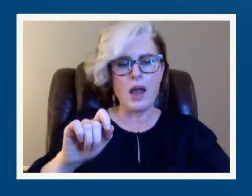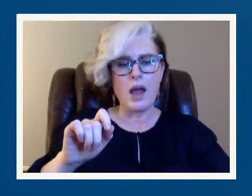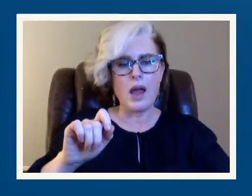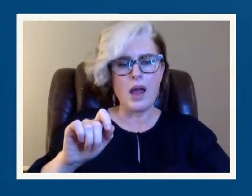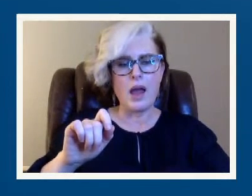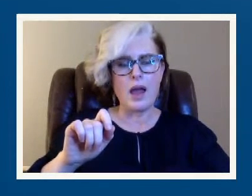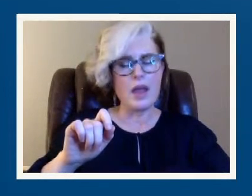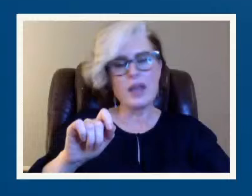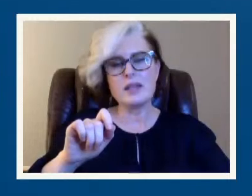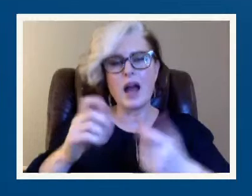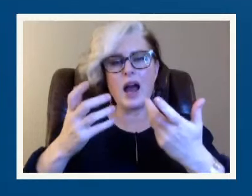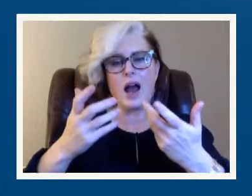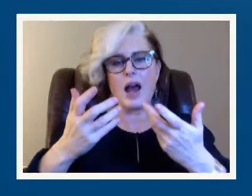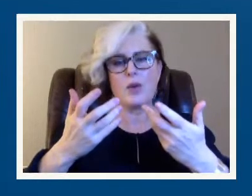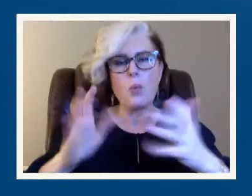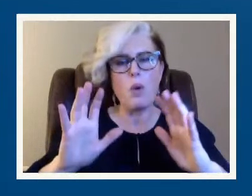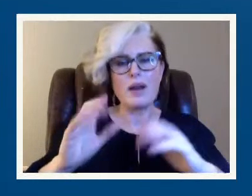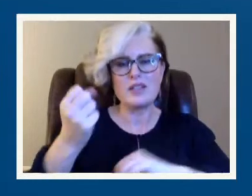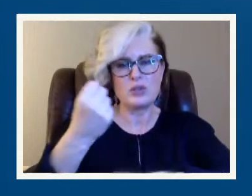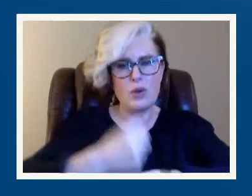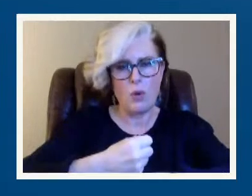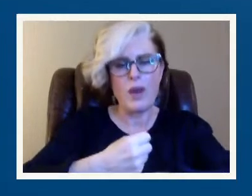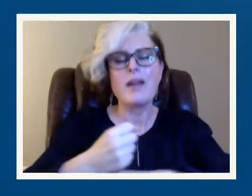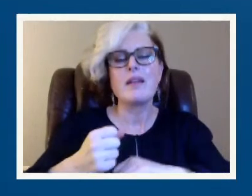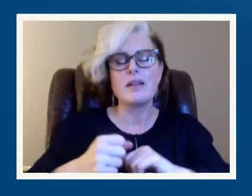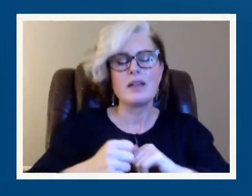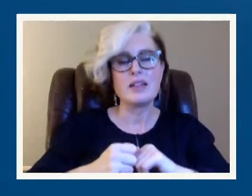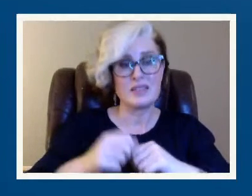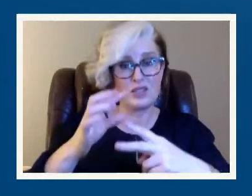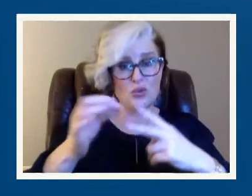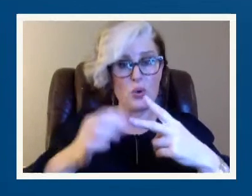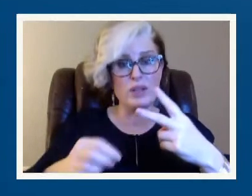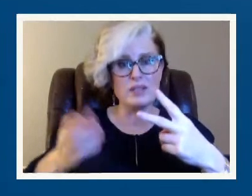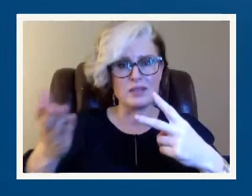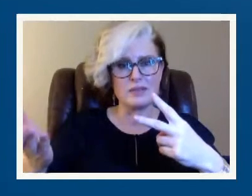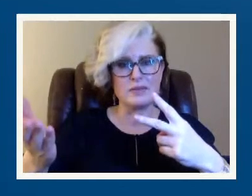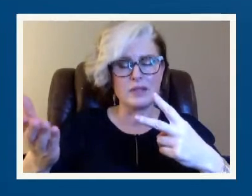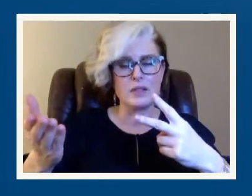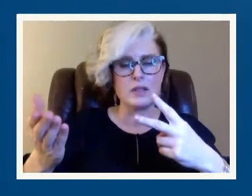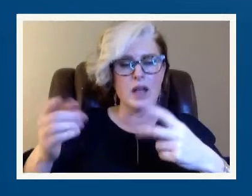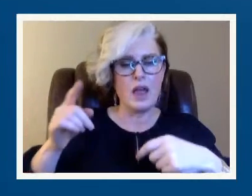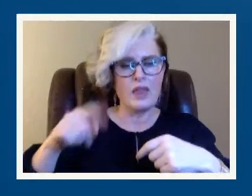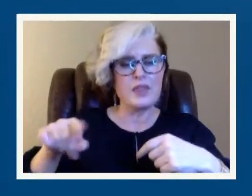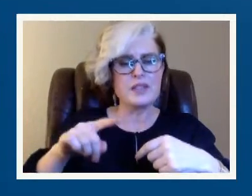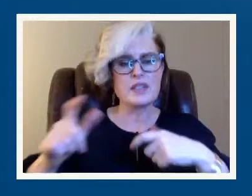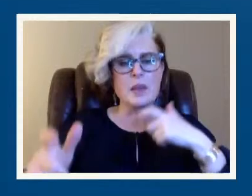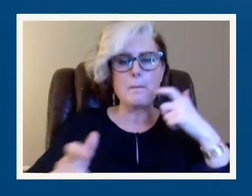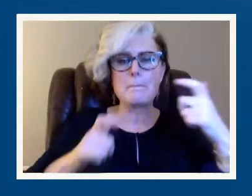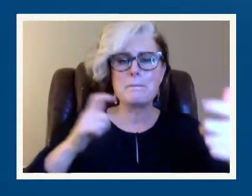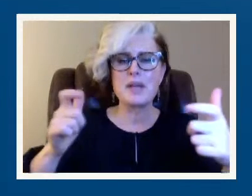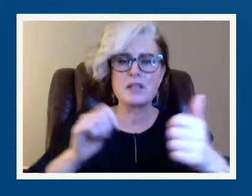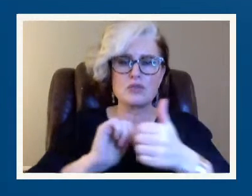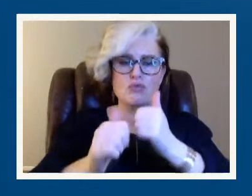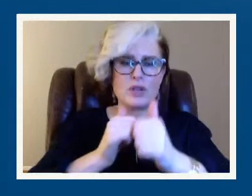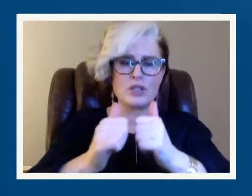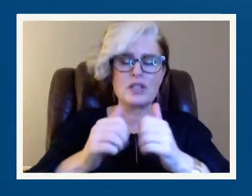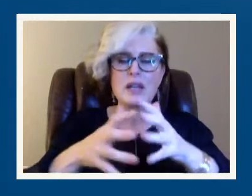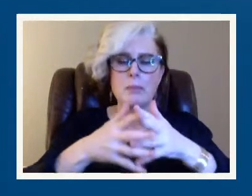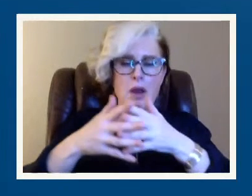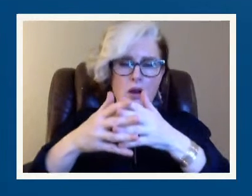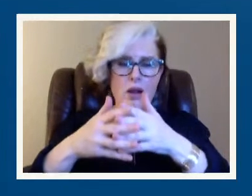choice that we have between us, in front of us. This is one of the biggest races in this nation.